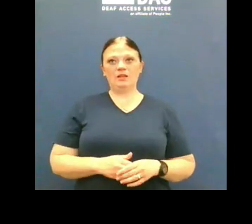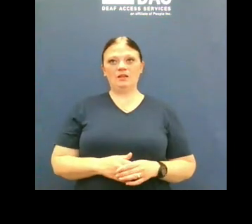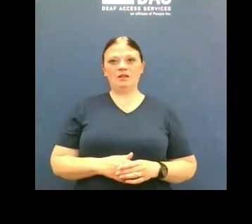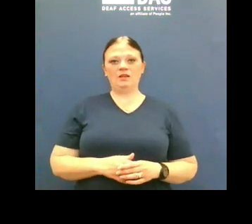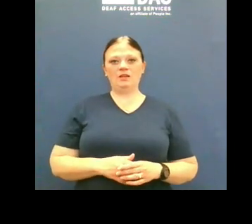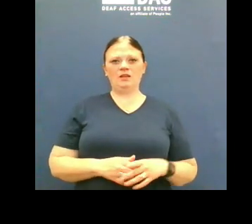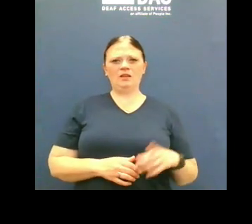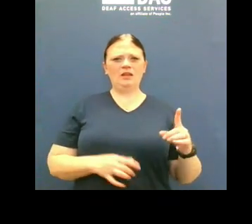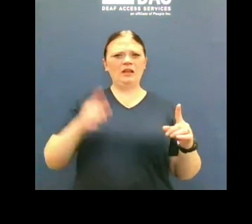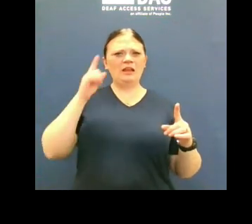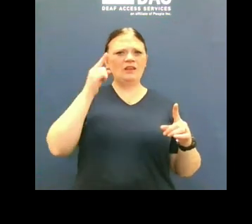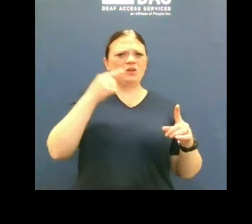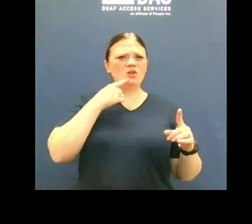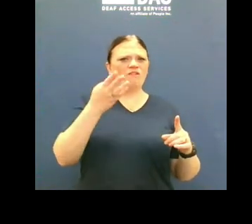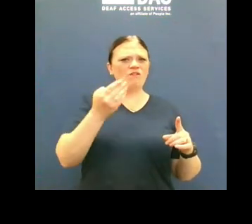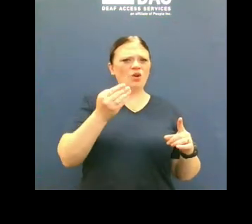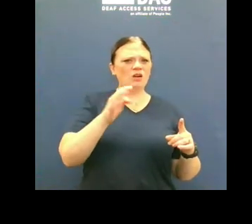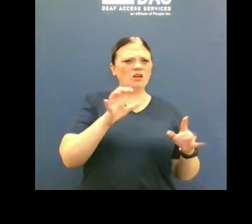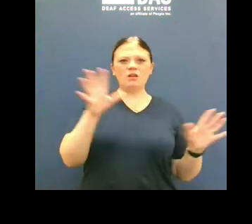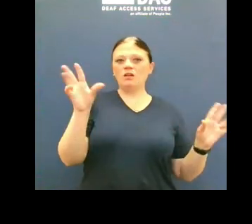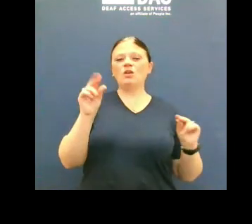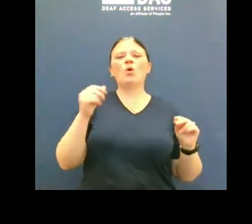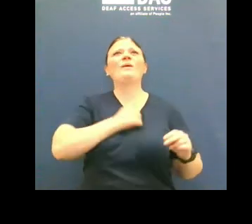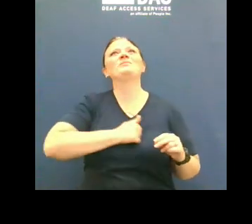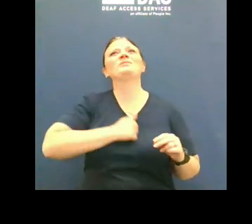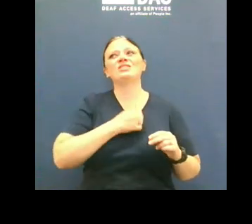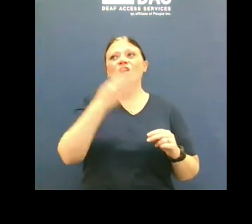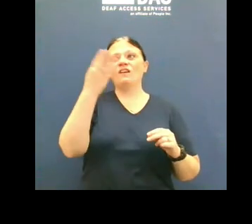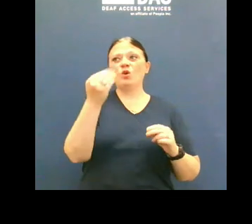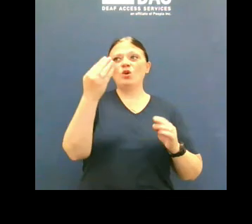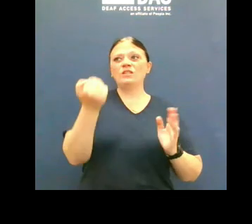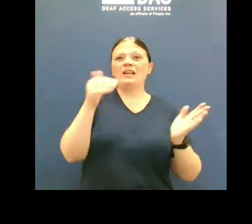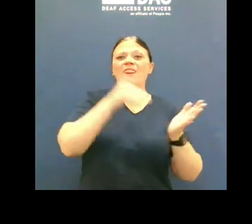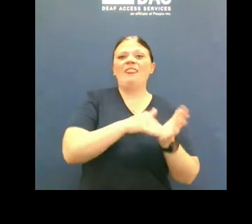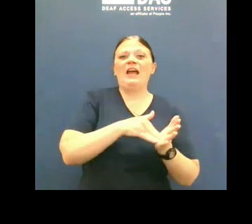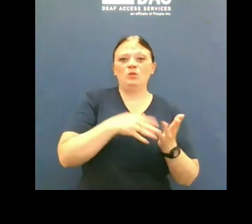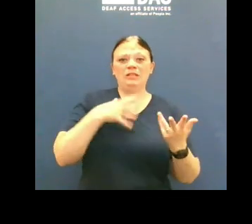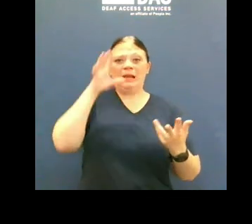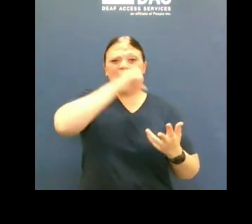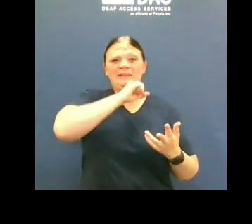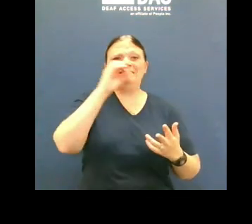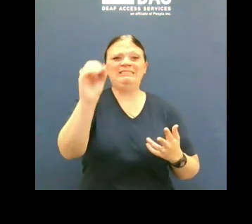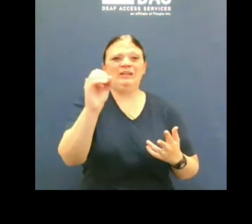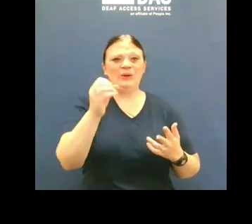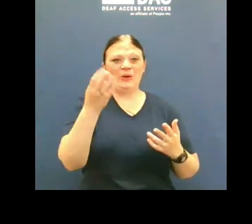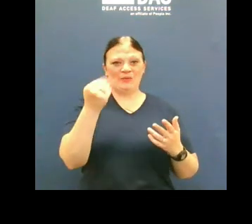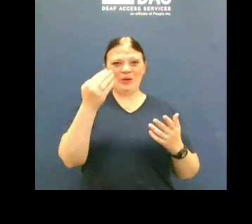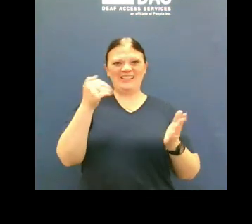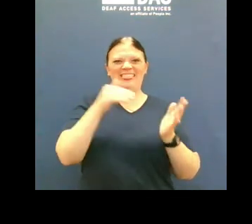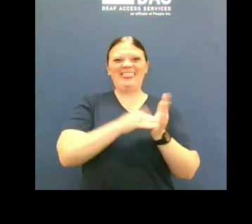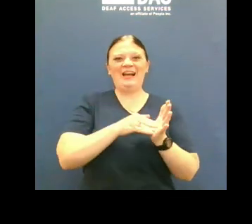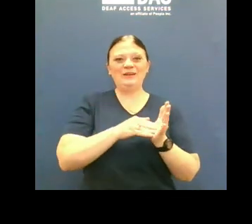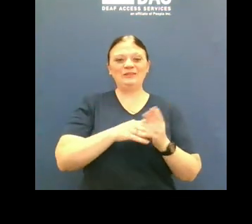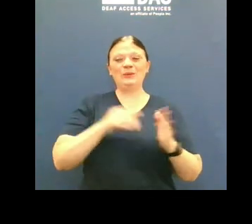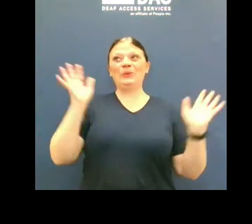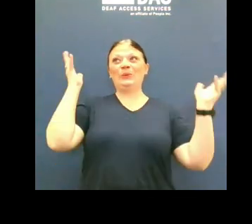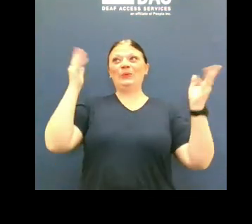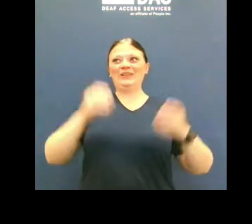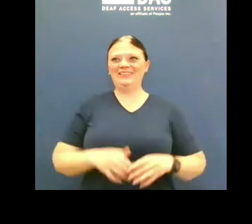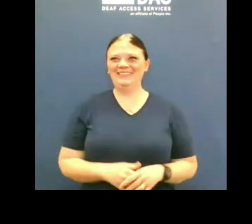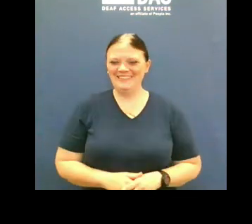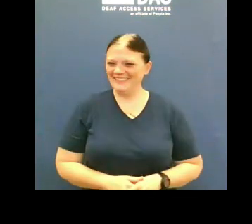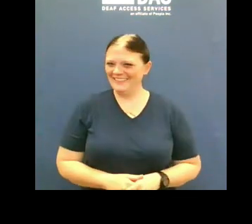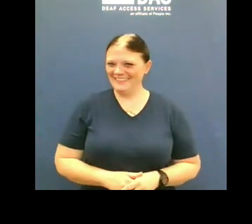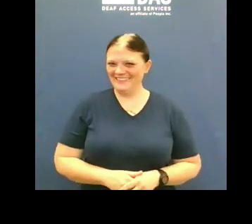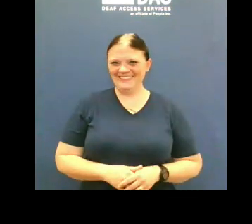said 1,400 tests. We actually did 14,000 tests. You're right. Wrong zero. Sorry. 14,000. Woo! Okay,